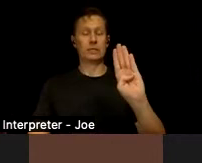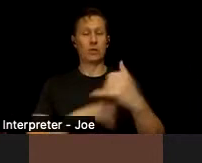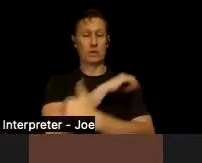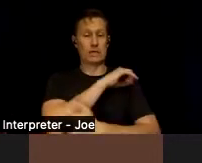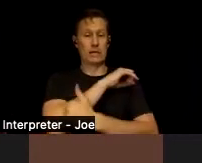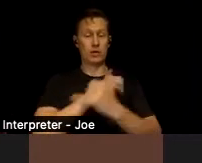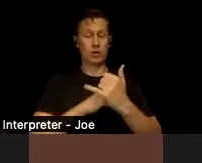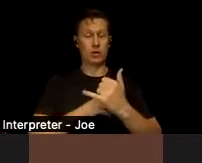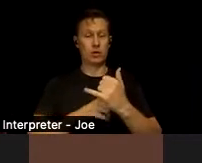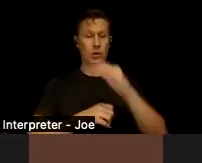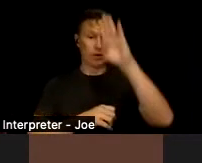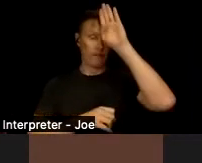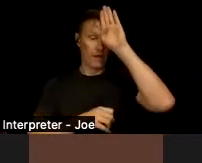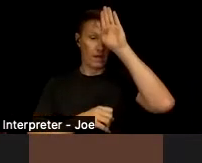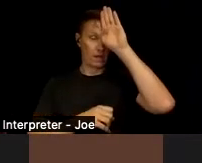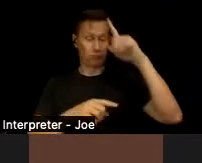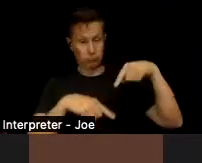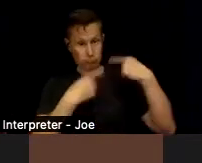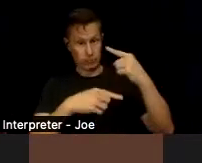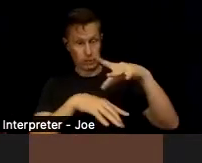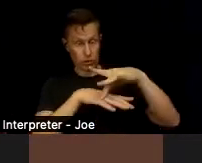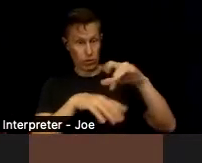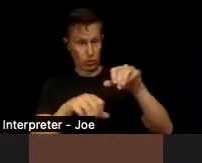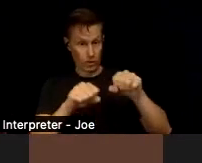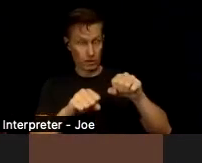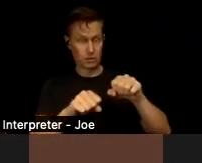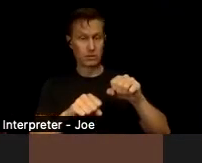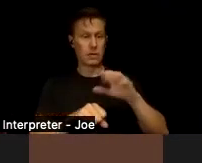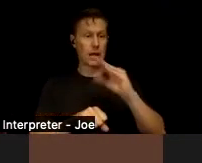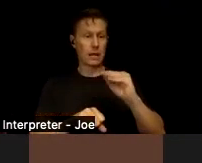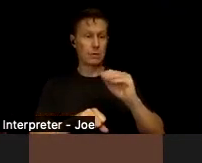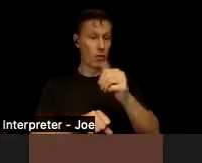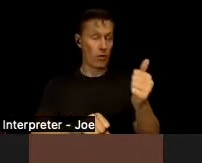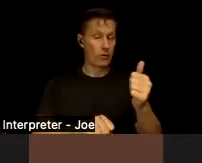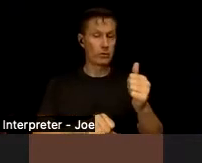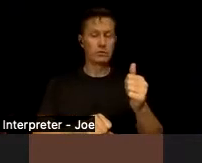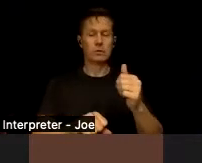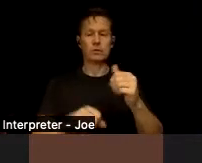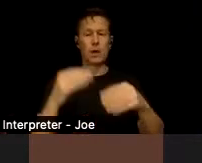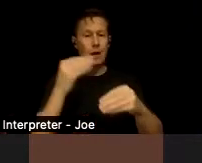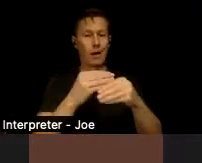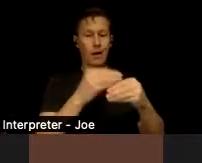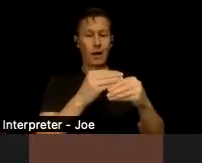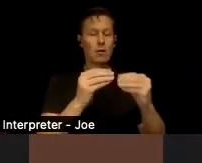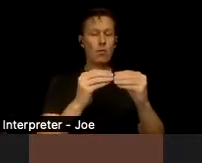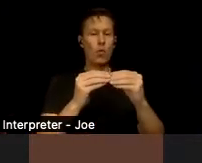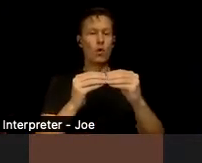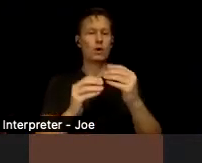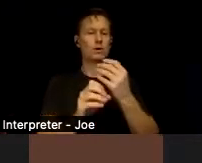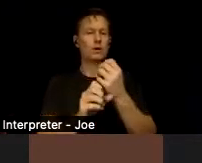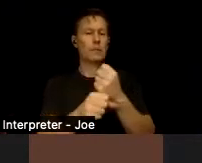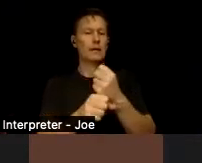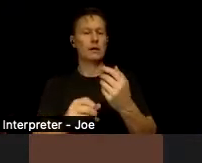this earthquake and others along the way, we have brought about and created